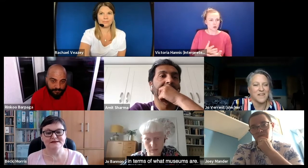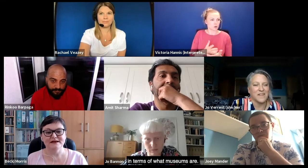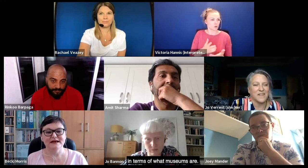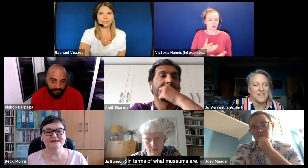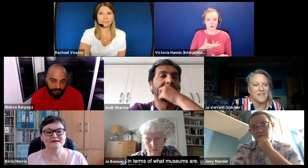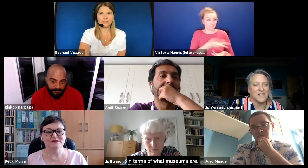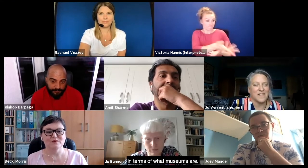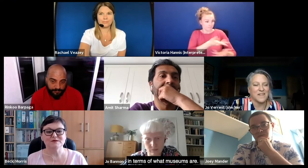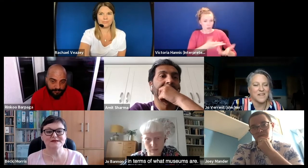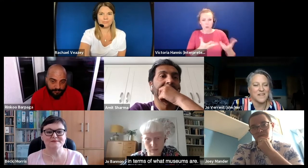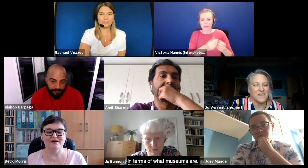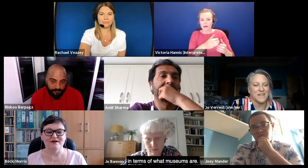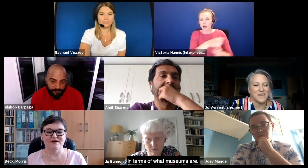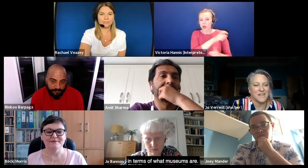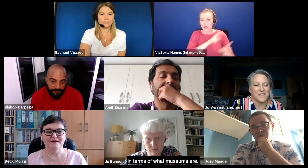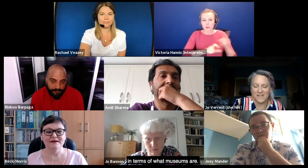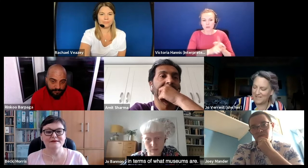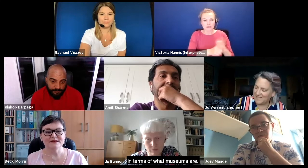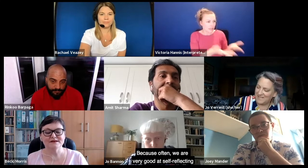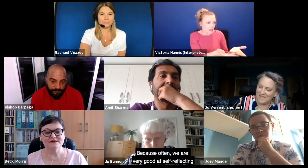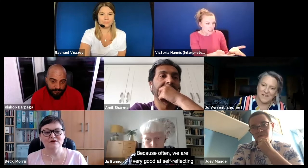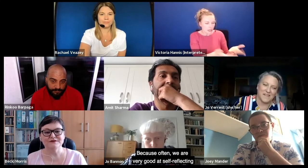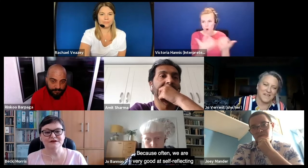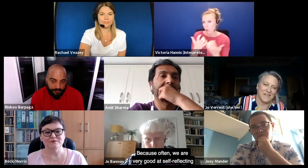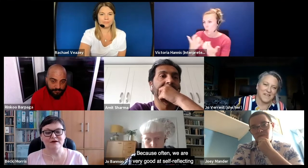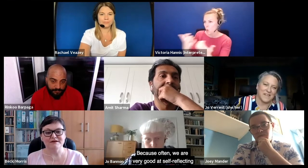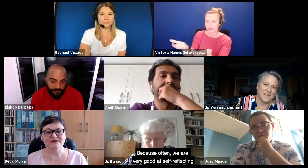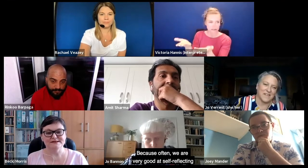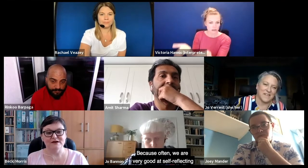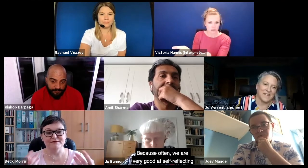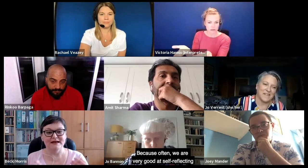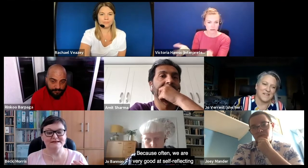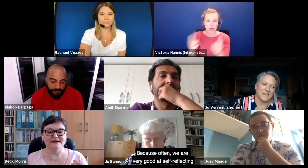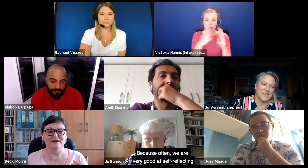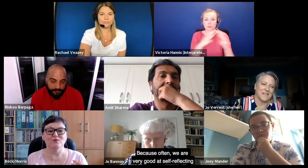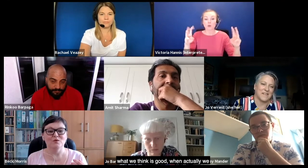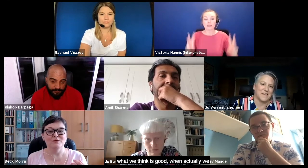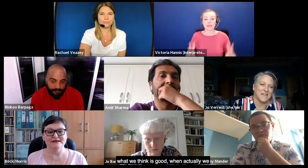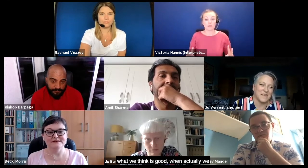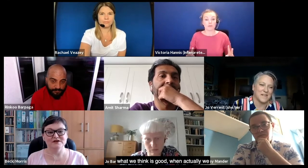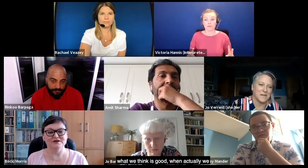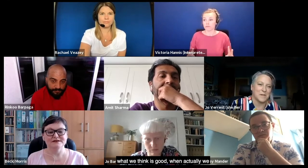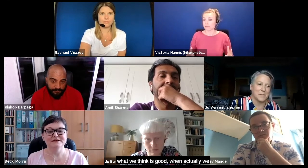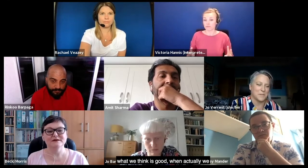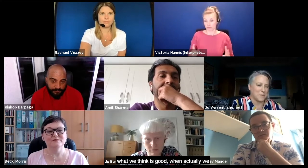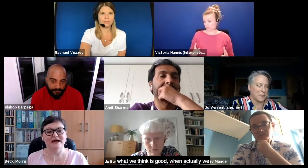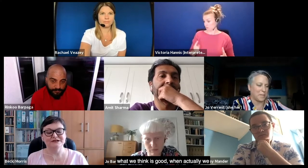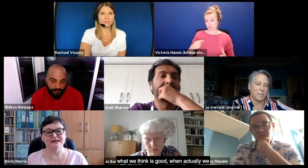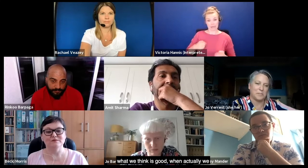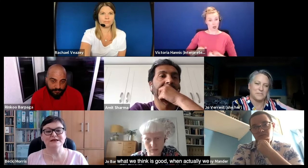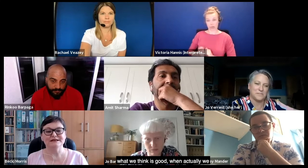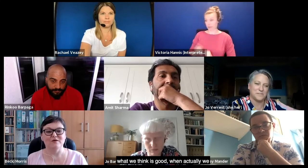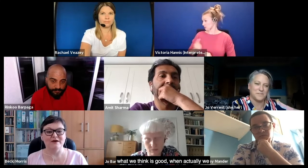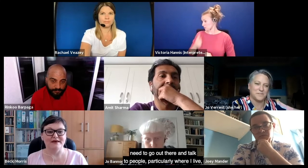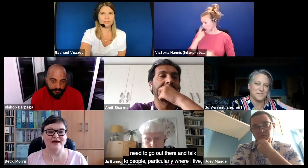thinks in terms of what museums are. Because often we're very good at self-reflecting what we think is good, when actually